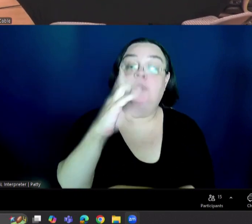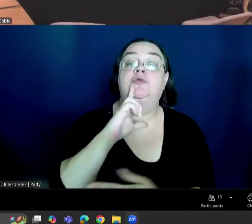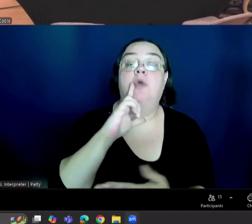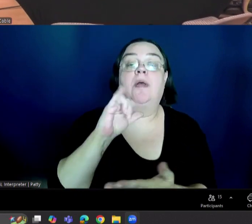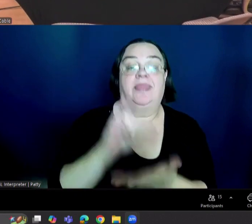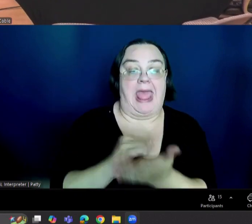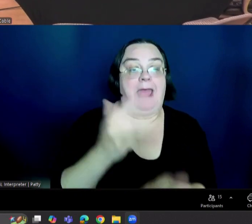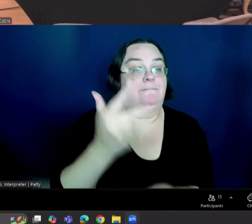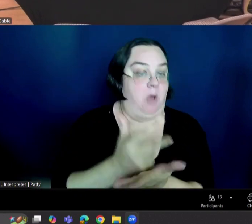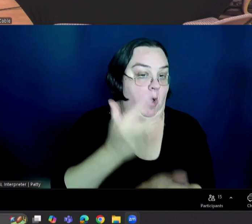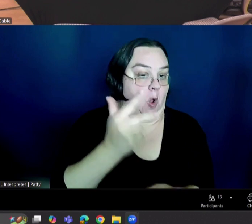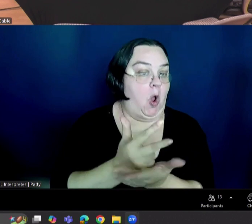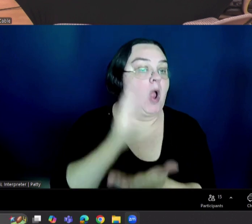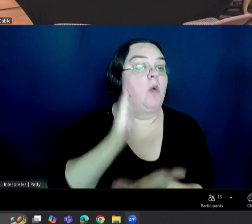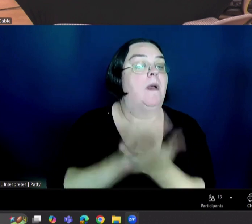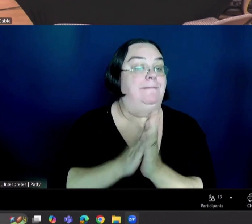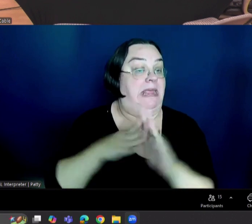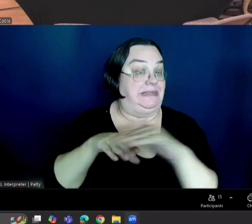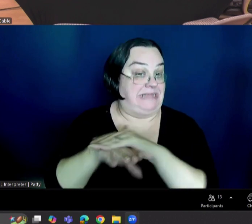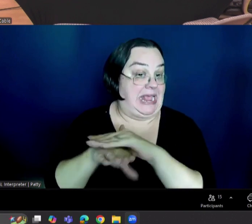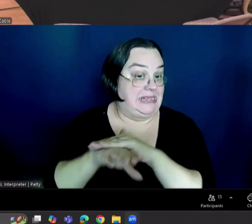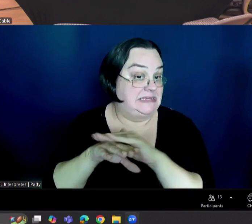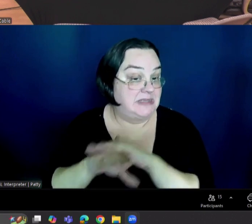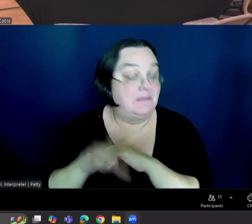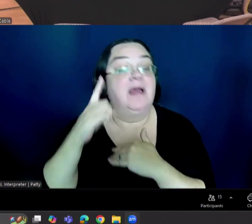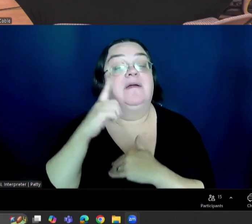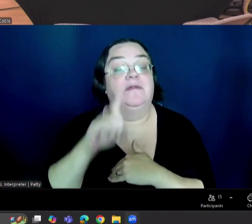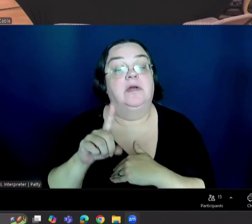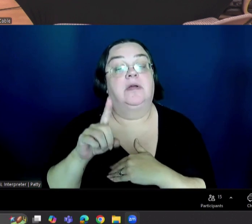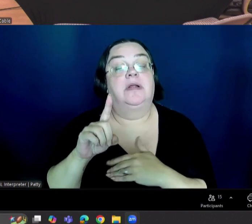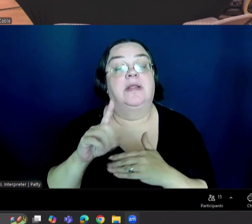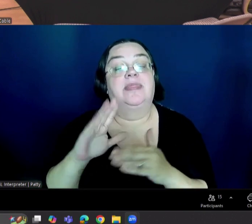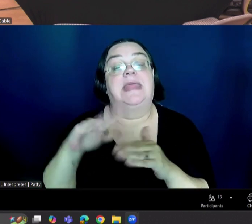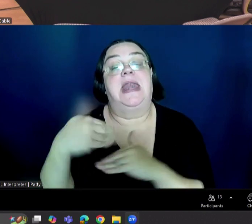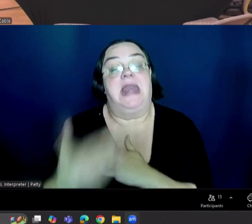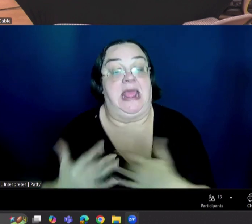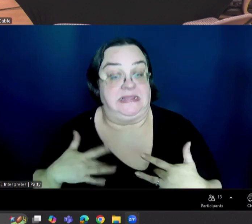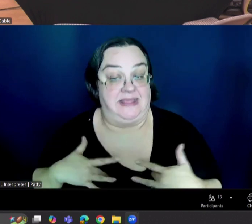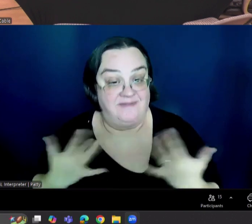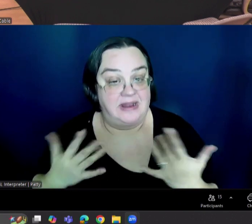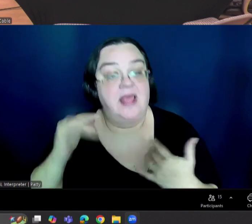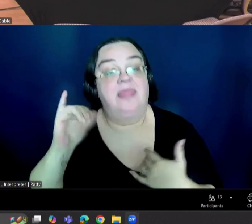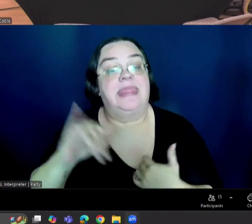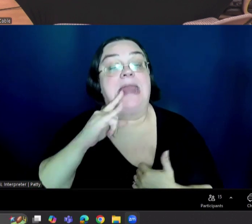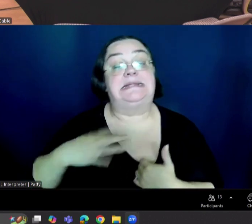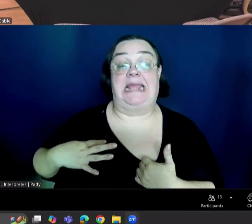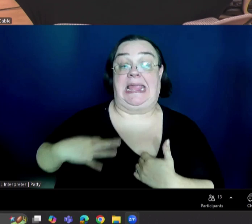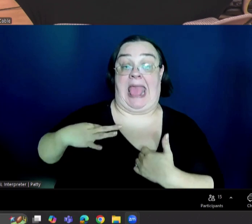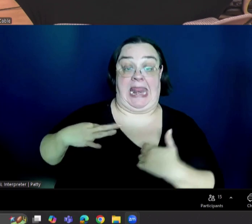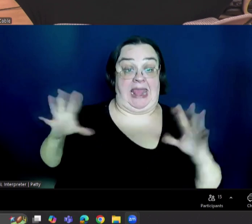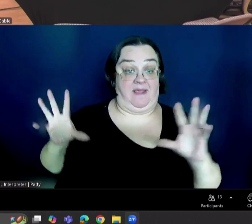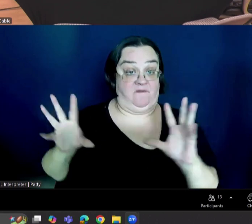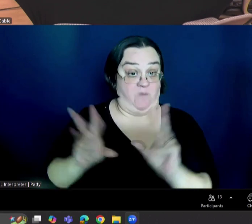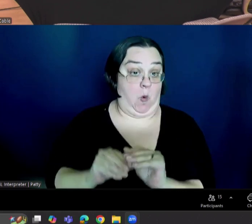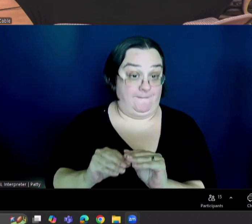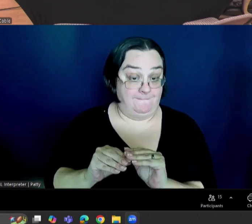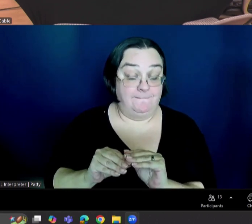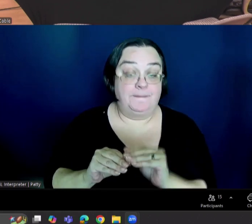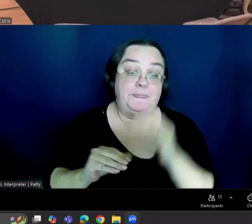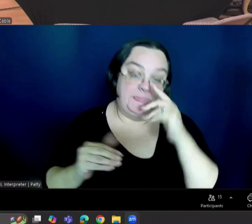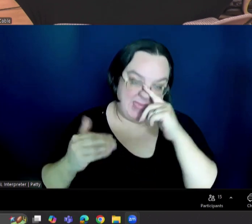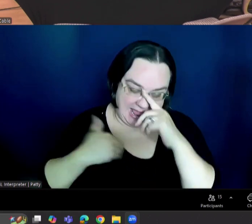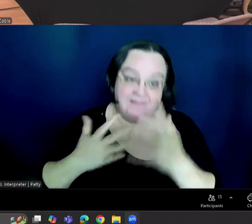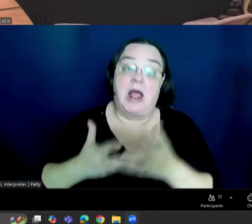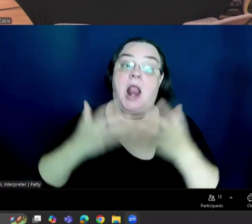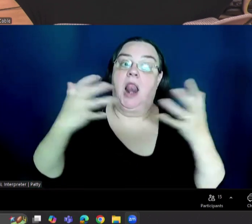be accessible. For the next event will be the candidate forum. So we have a lot of